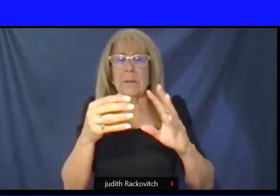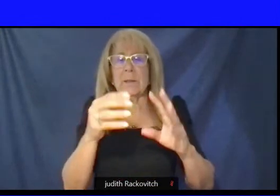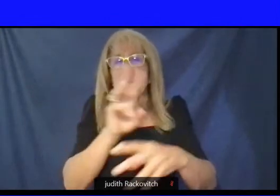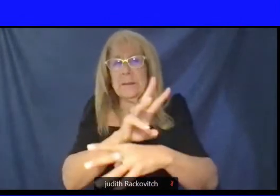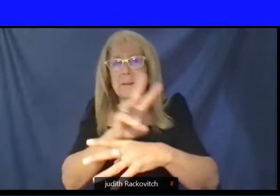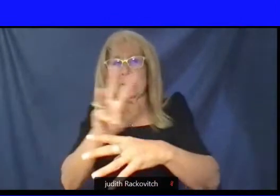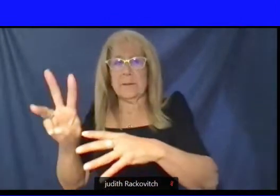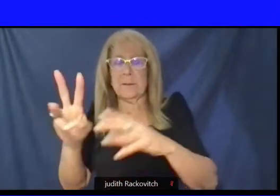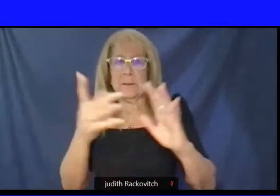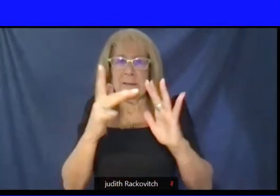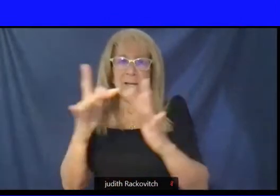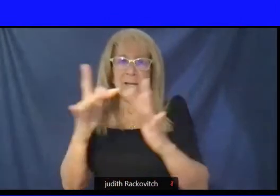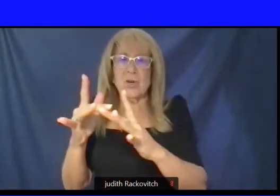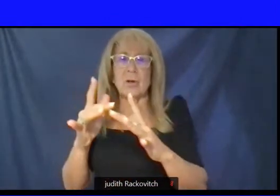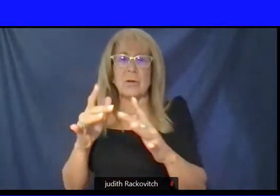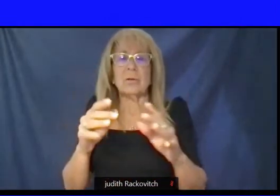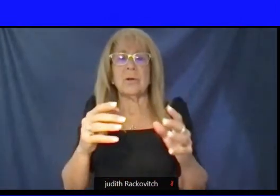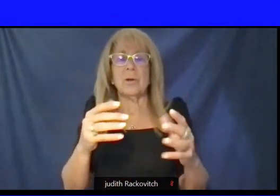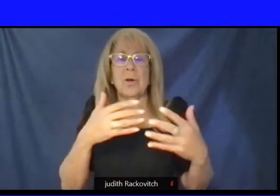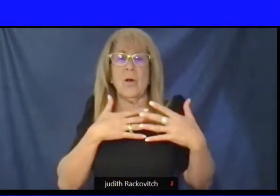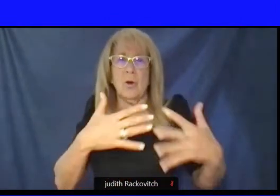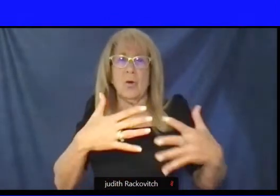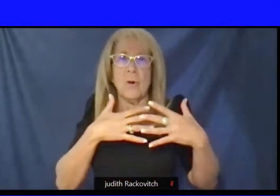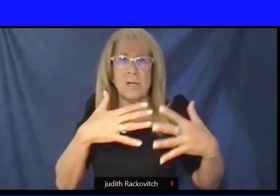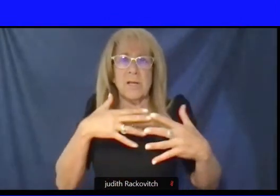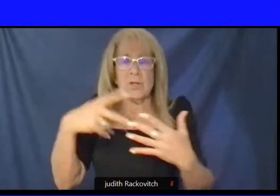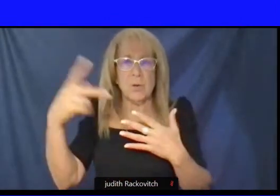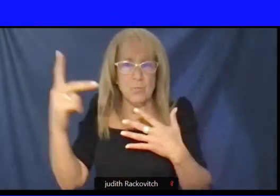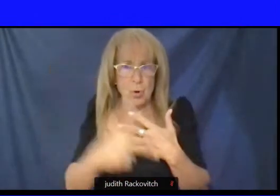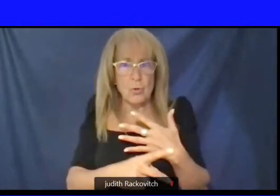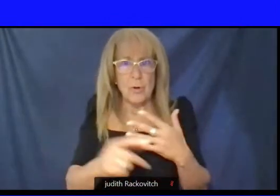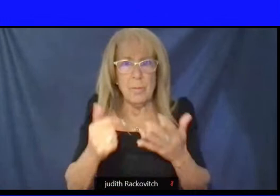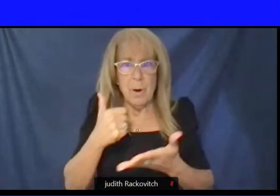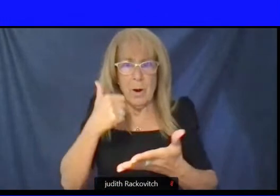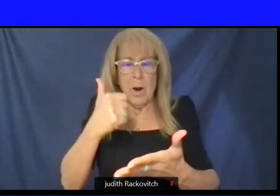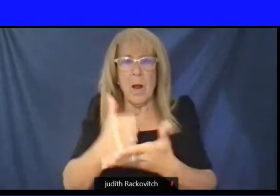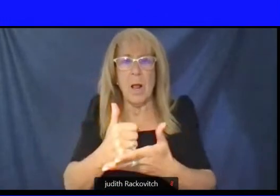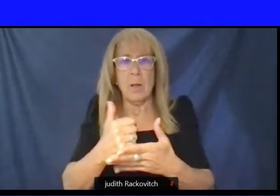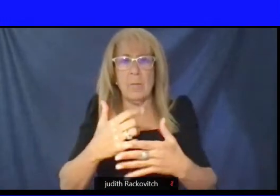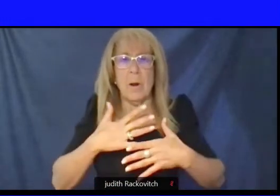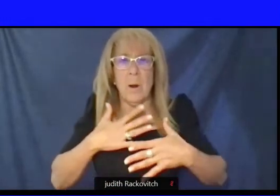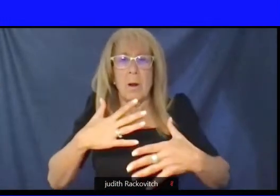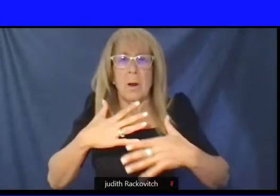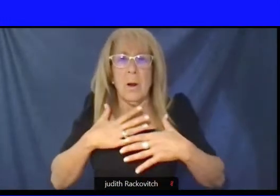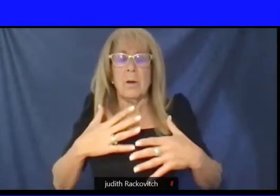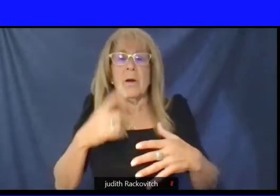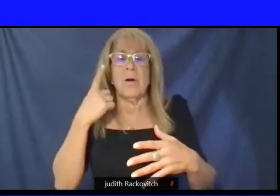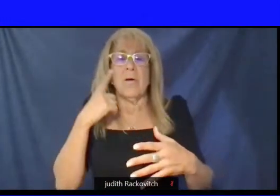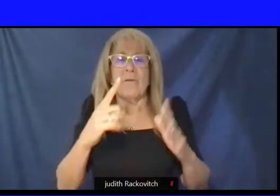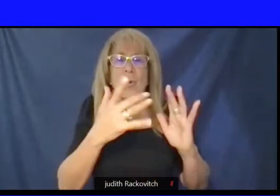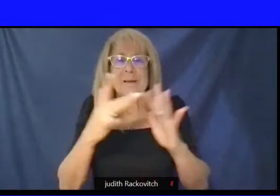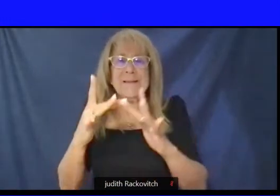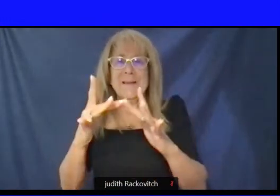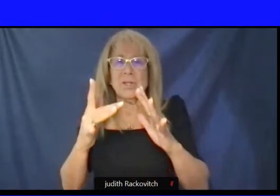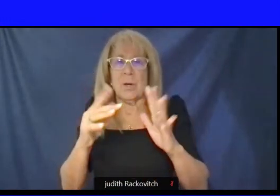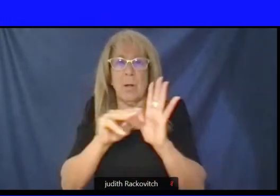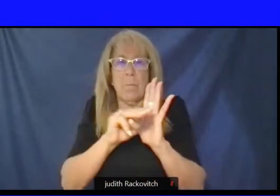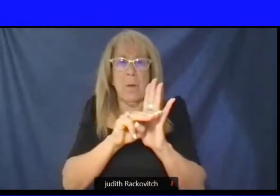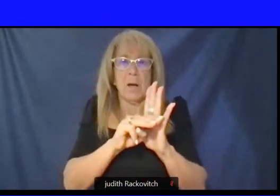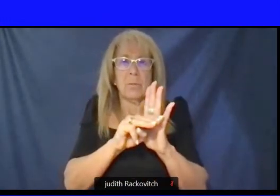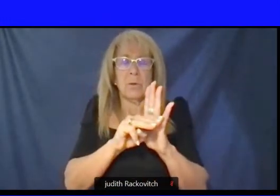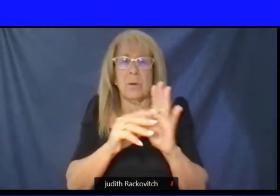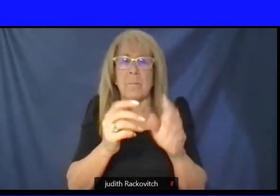frontline staff with the education and the evidence-based practice needed to reduce nurse-sensitive indicators with a focus of